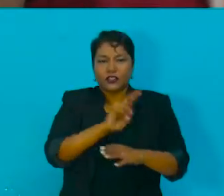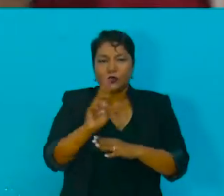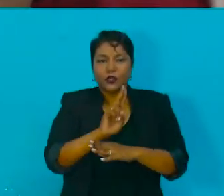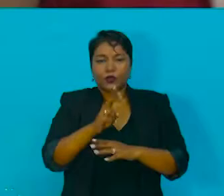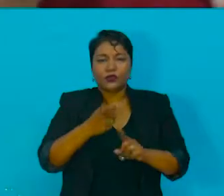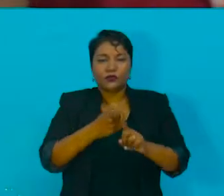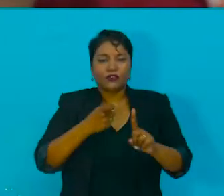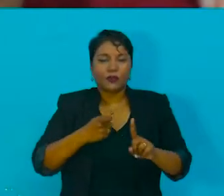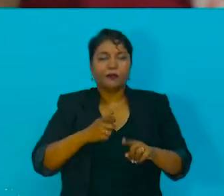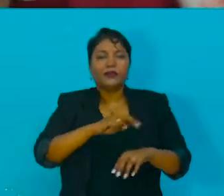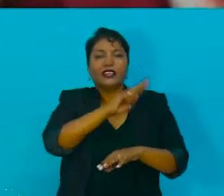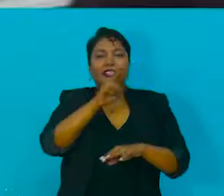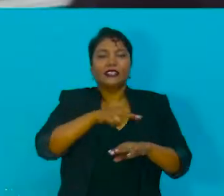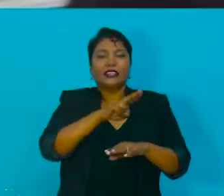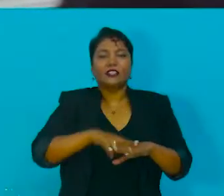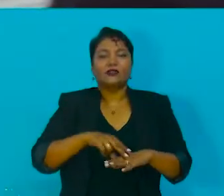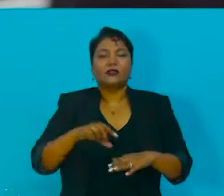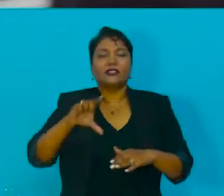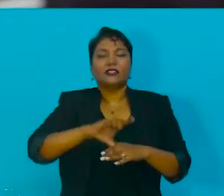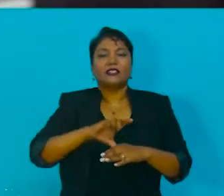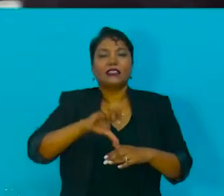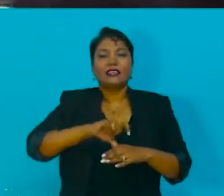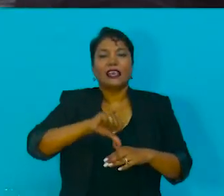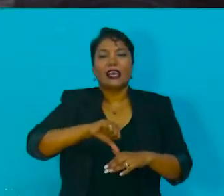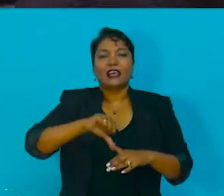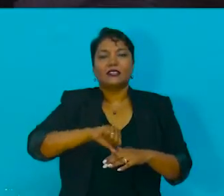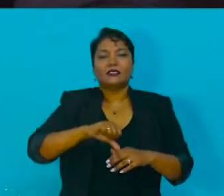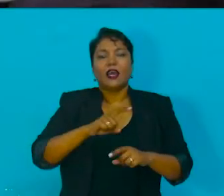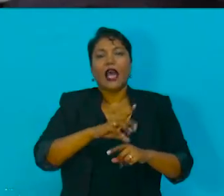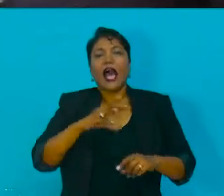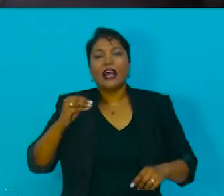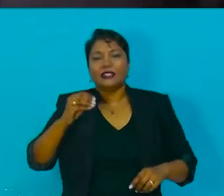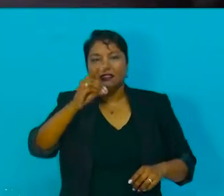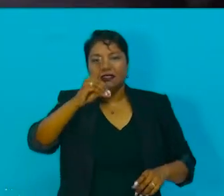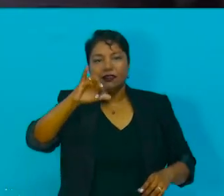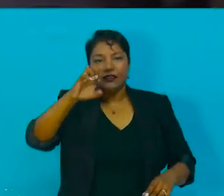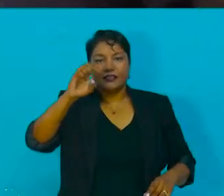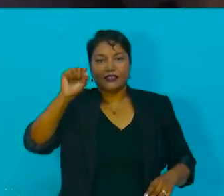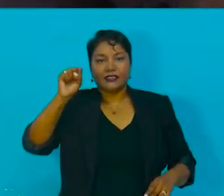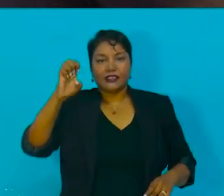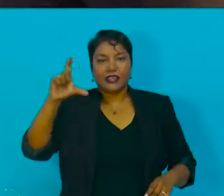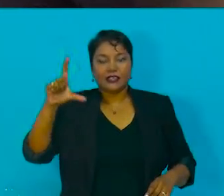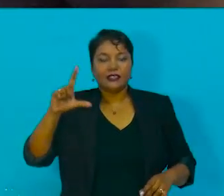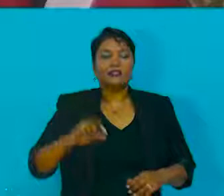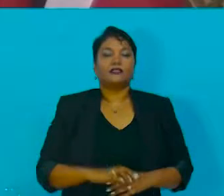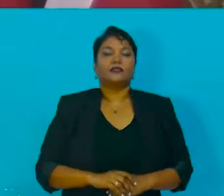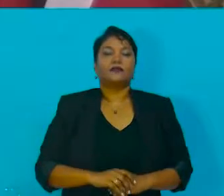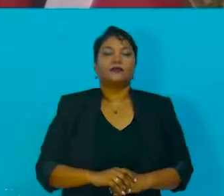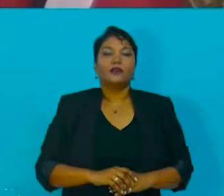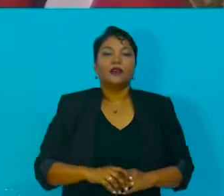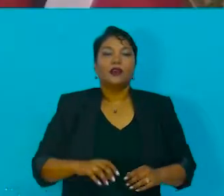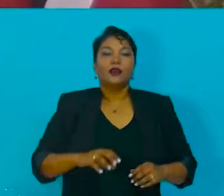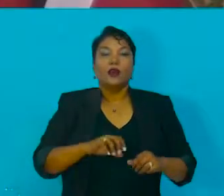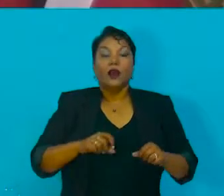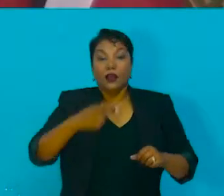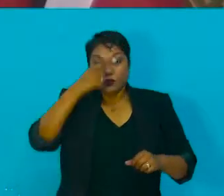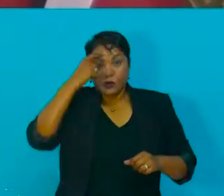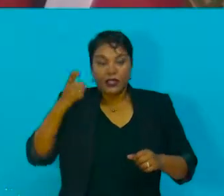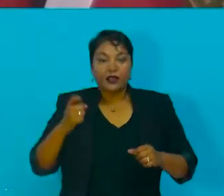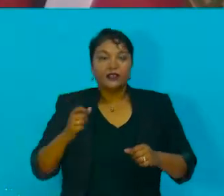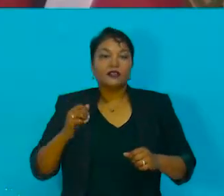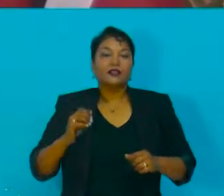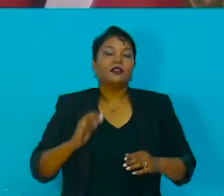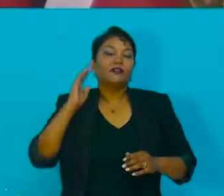have room for improvement in terms of our power source, and in terms of the projected growth of our sector, it's expected to